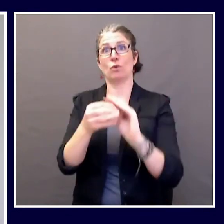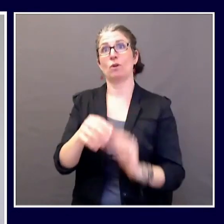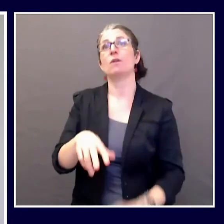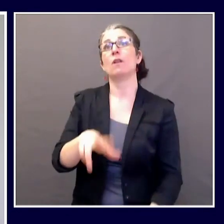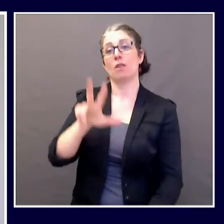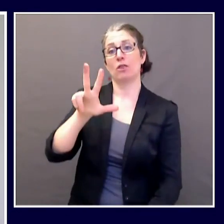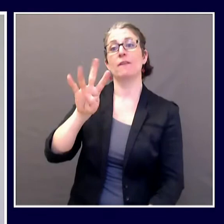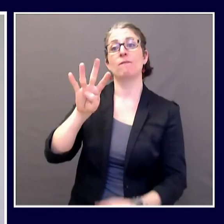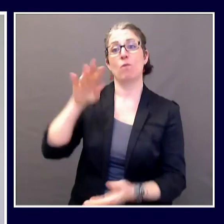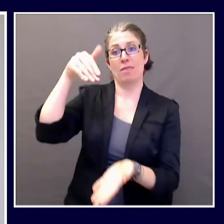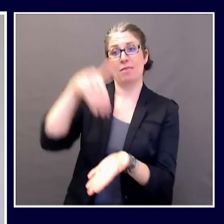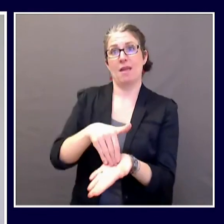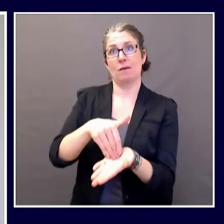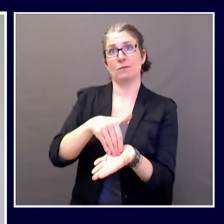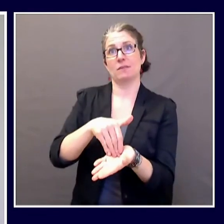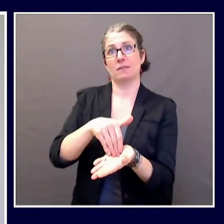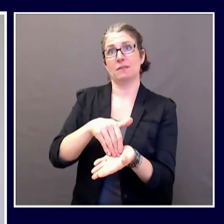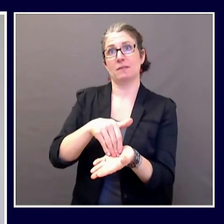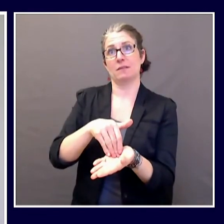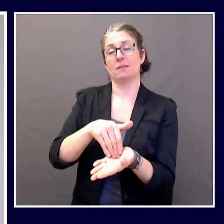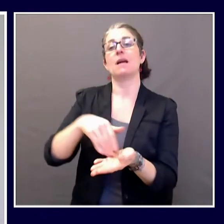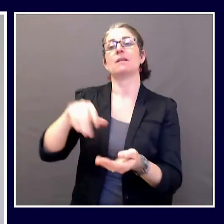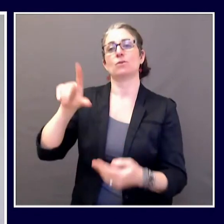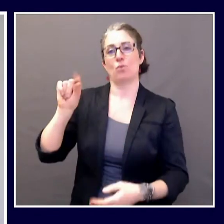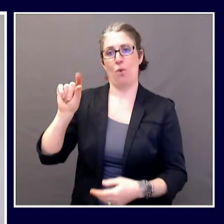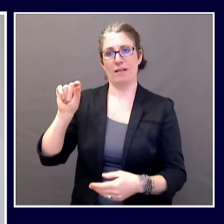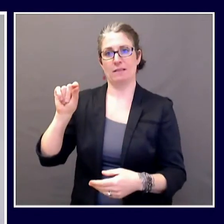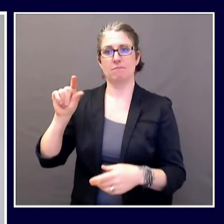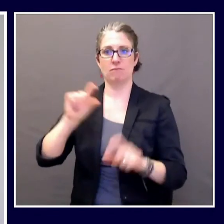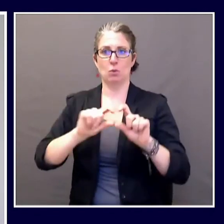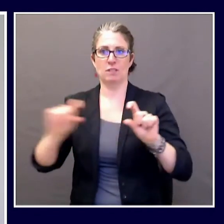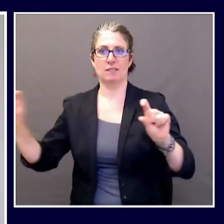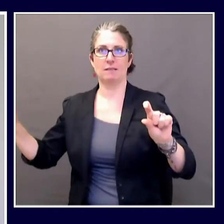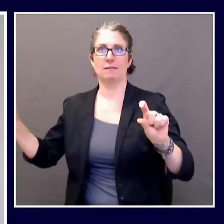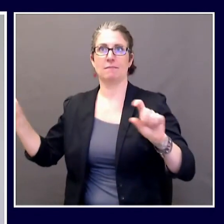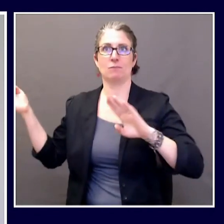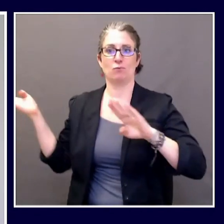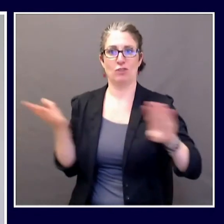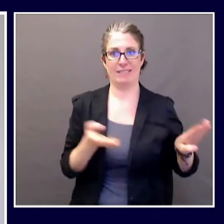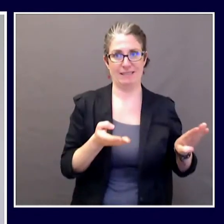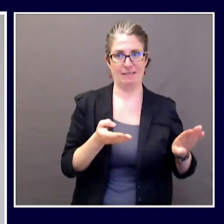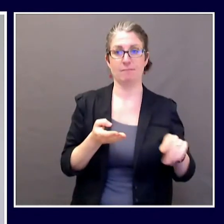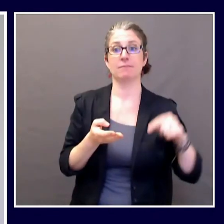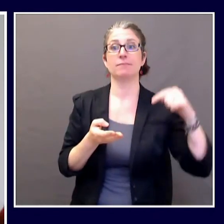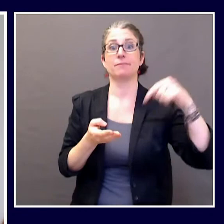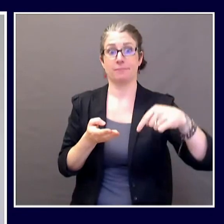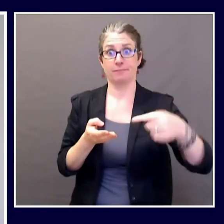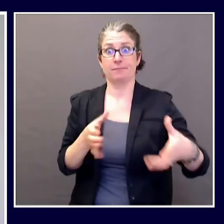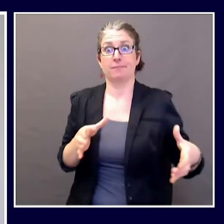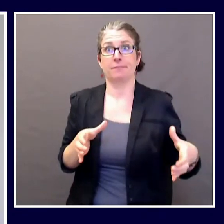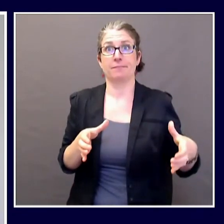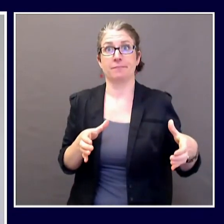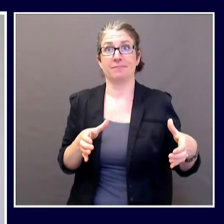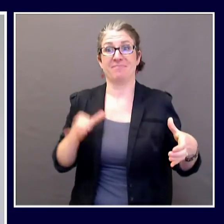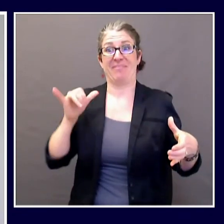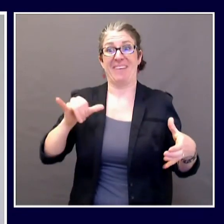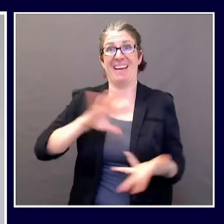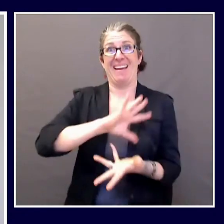doses of vaccine that will be delivered to the state for our allocation. Of those,